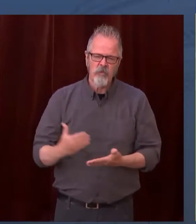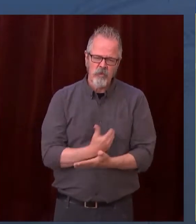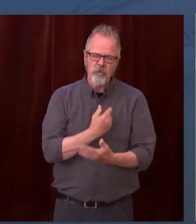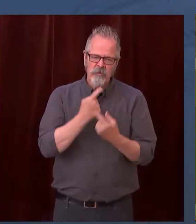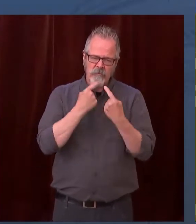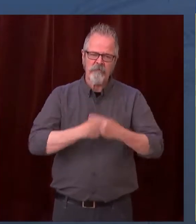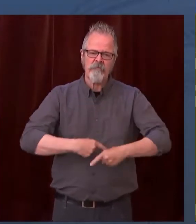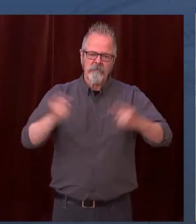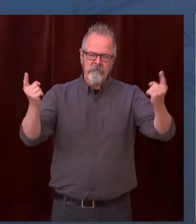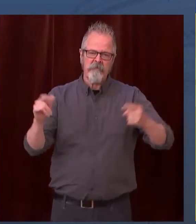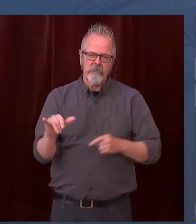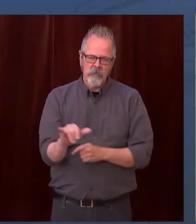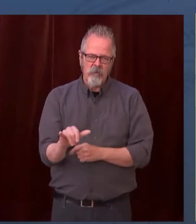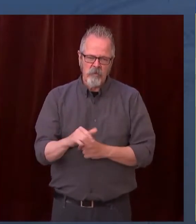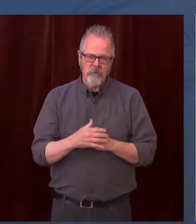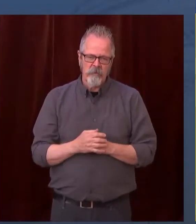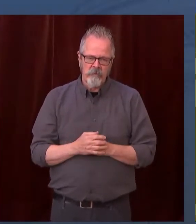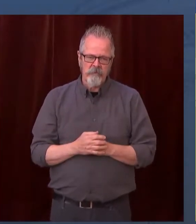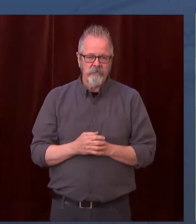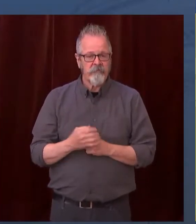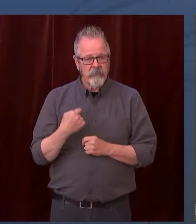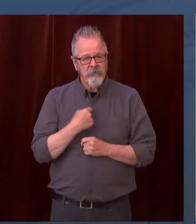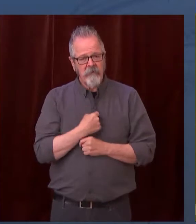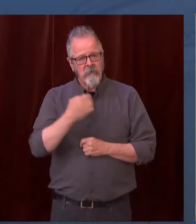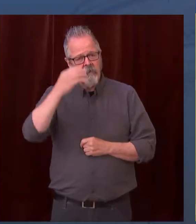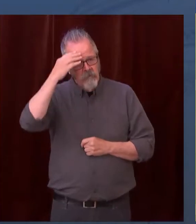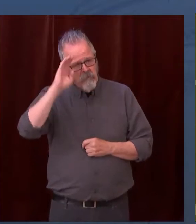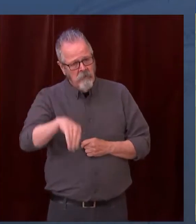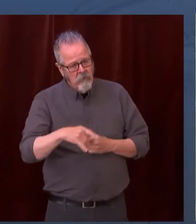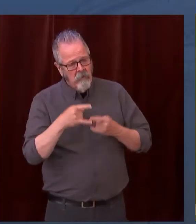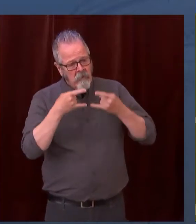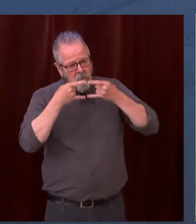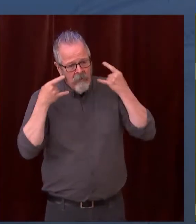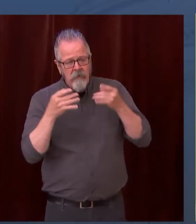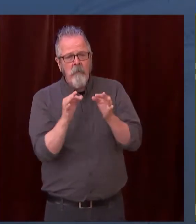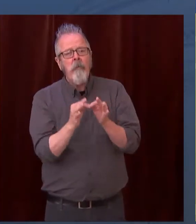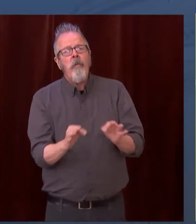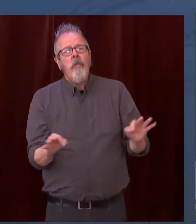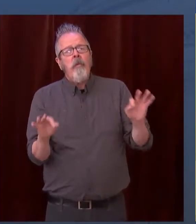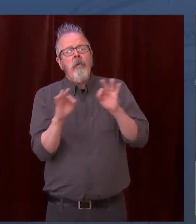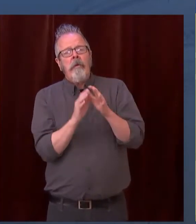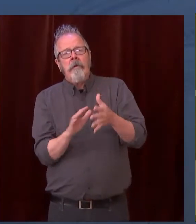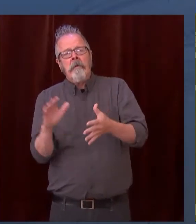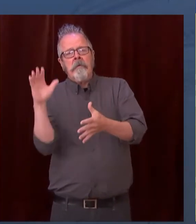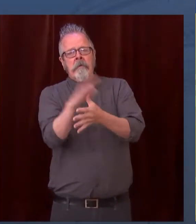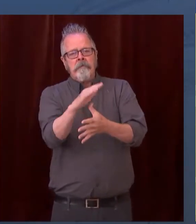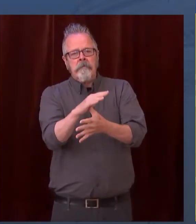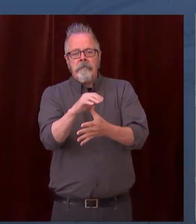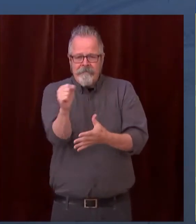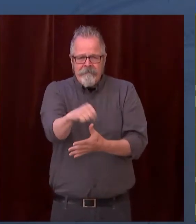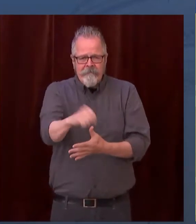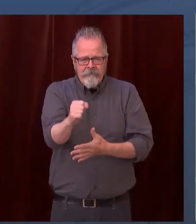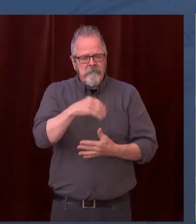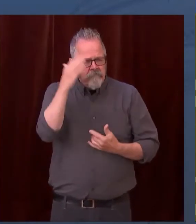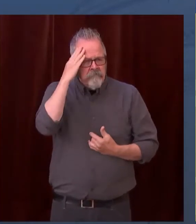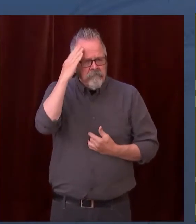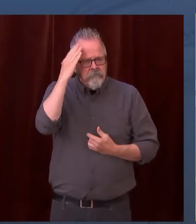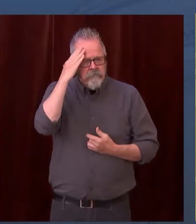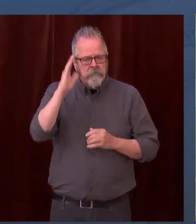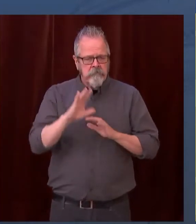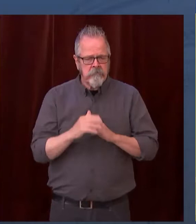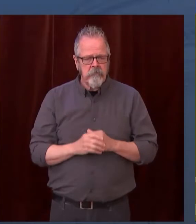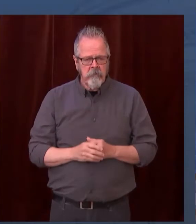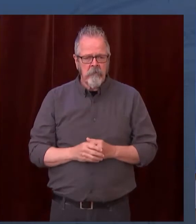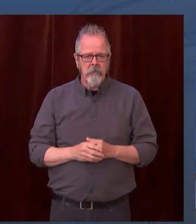In the next couple of days, I will be signing a proclamation will make this requirement uniform across the state of